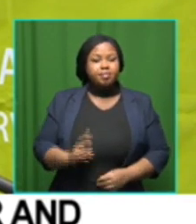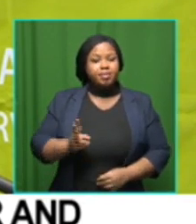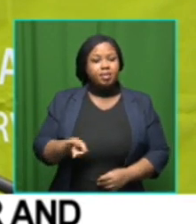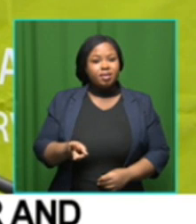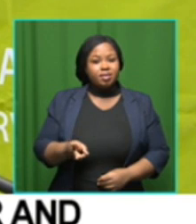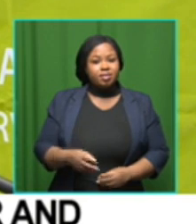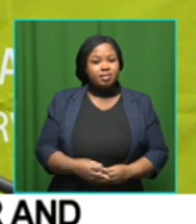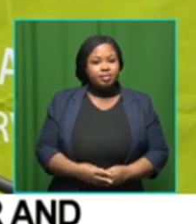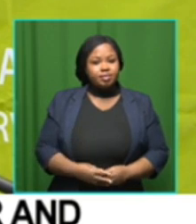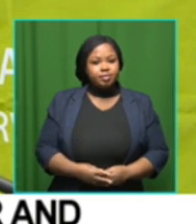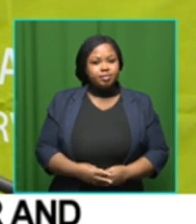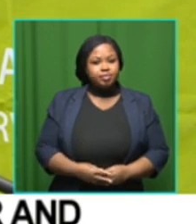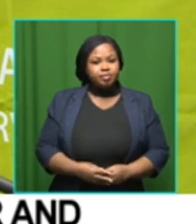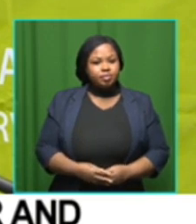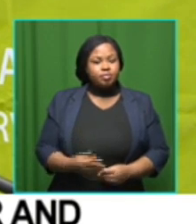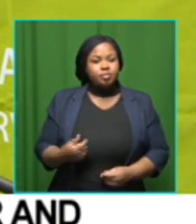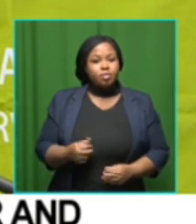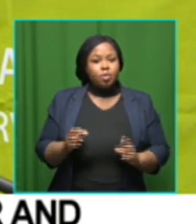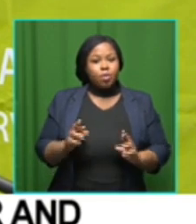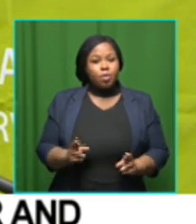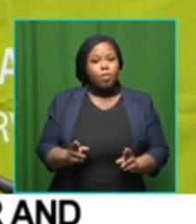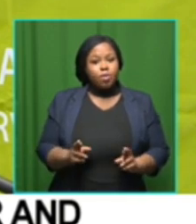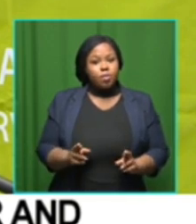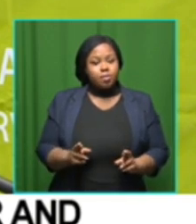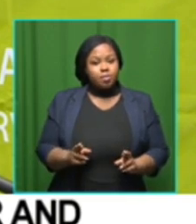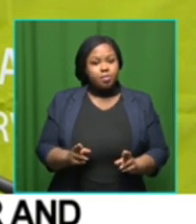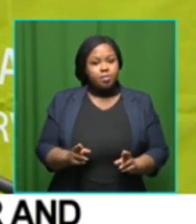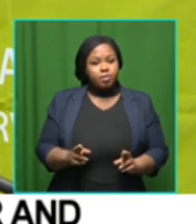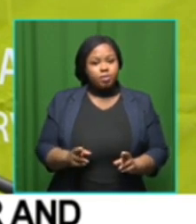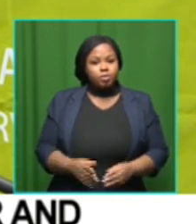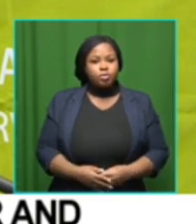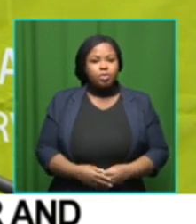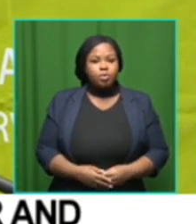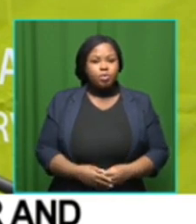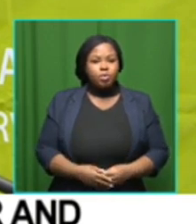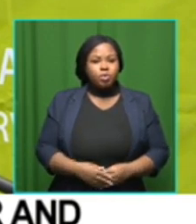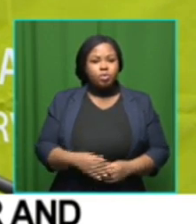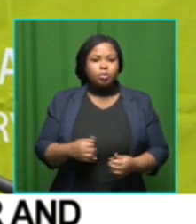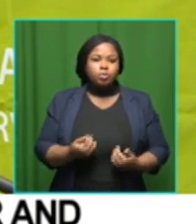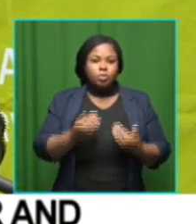us to, after the measures, the restriction